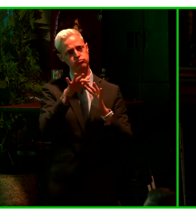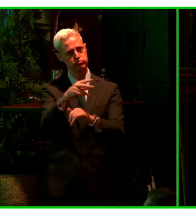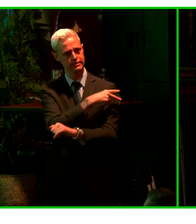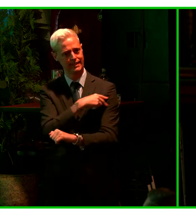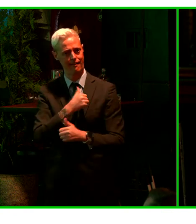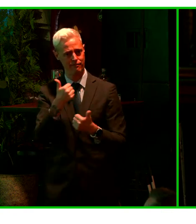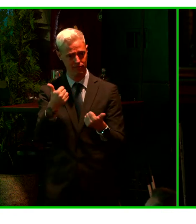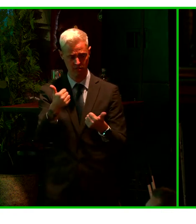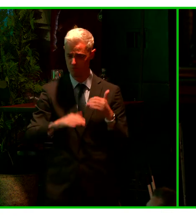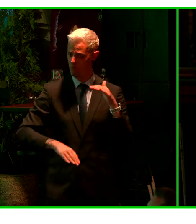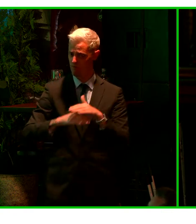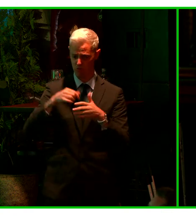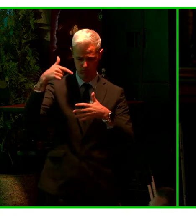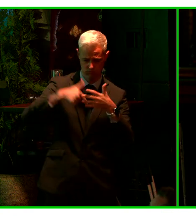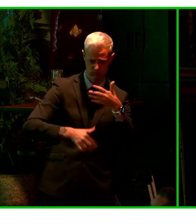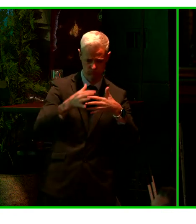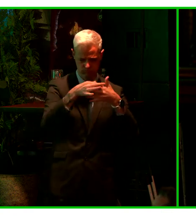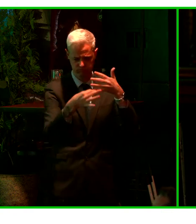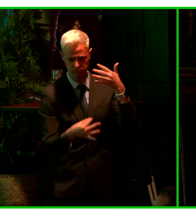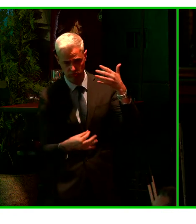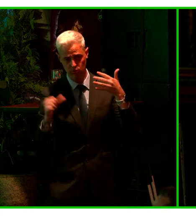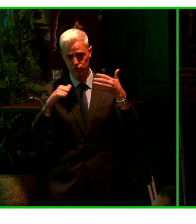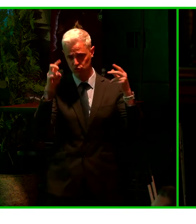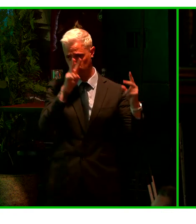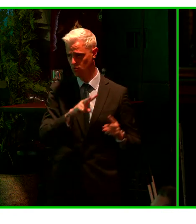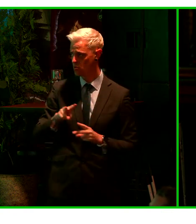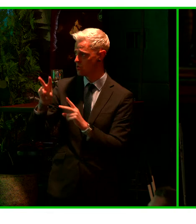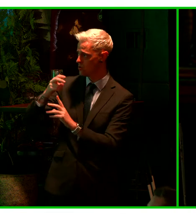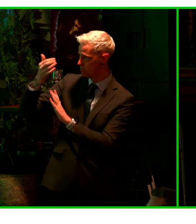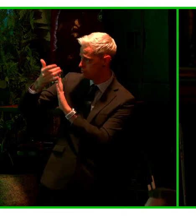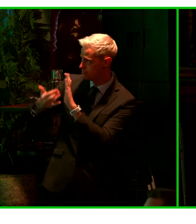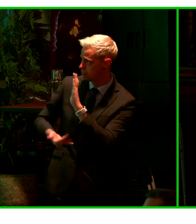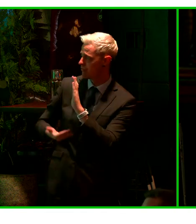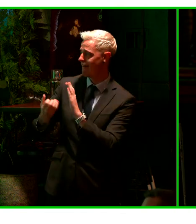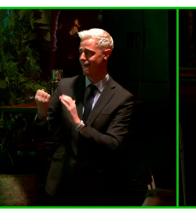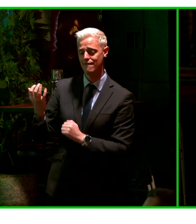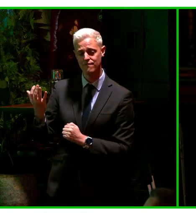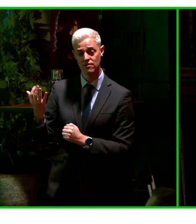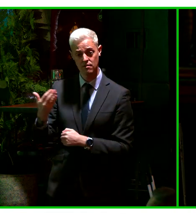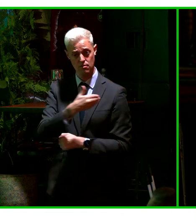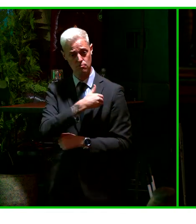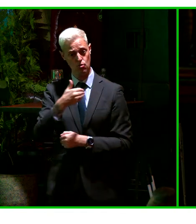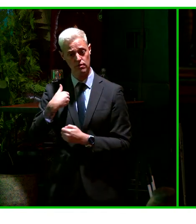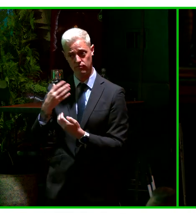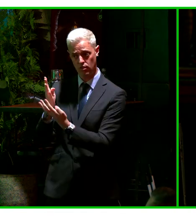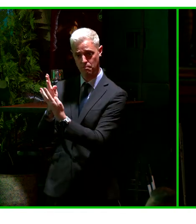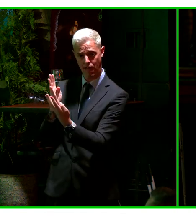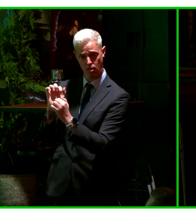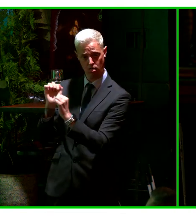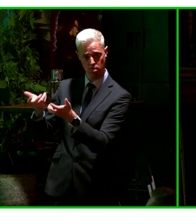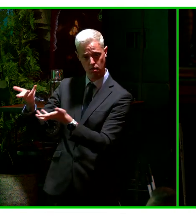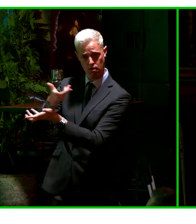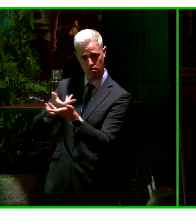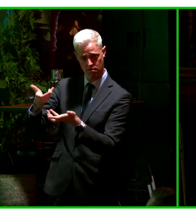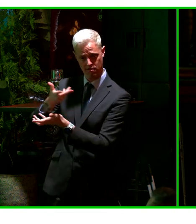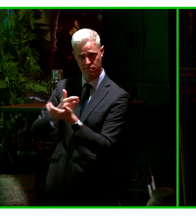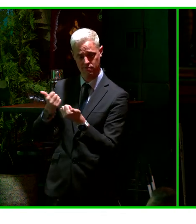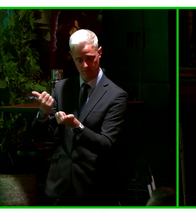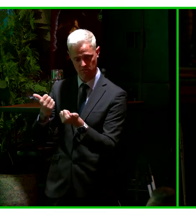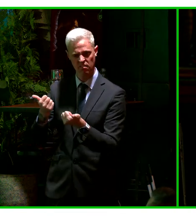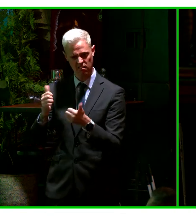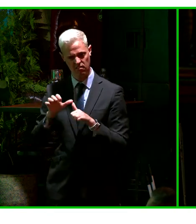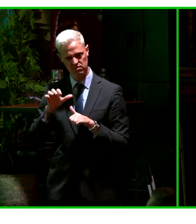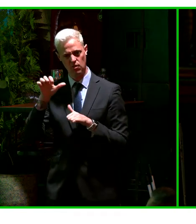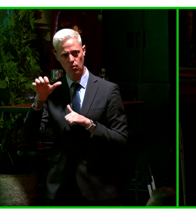program, which should come up on the screen behind me any second now, but the morning is panel debates and lightning